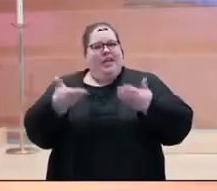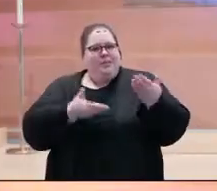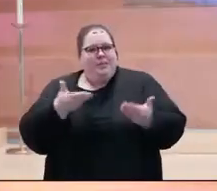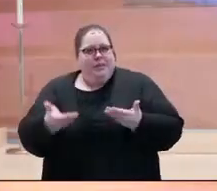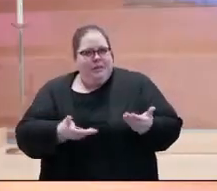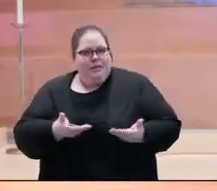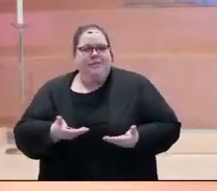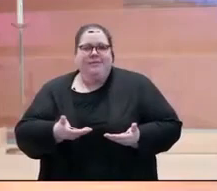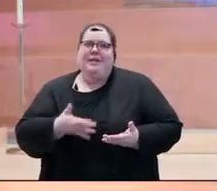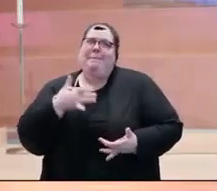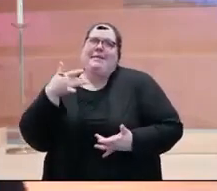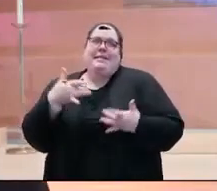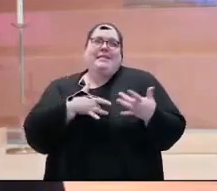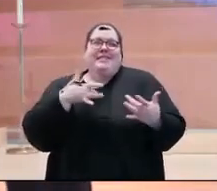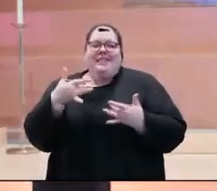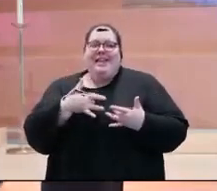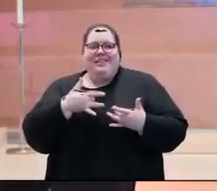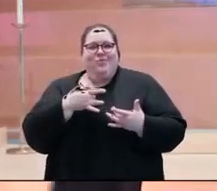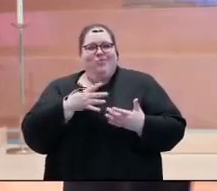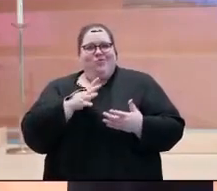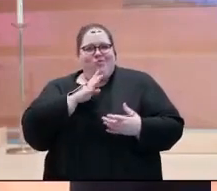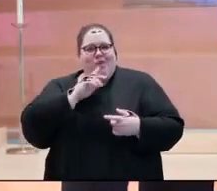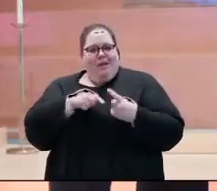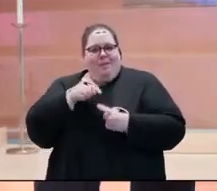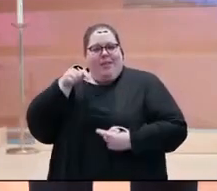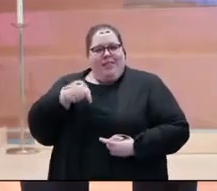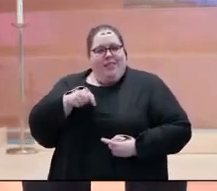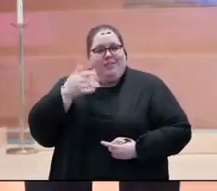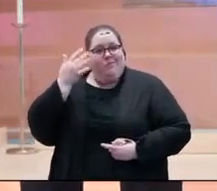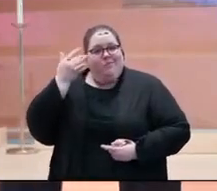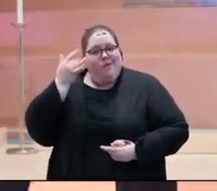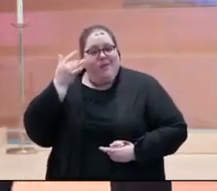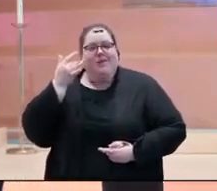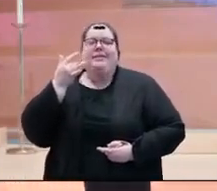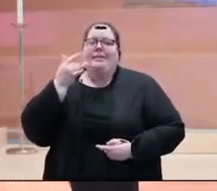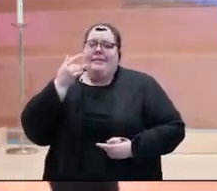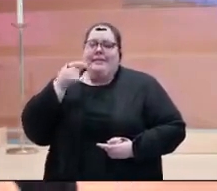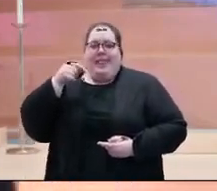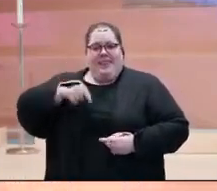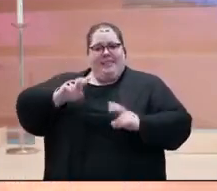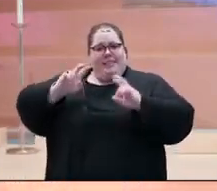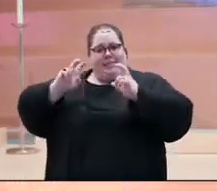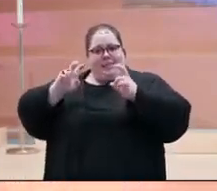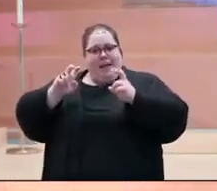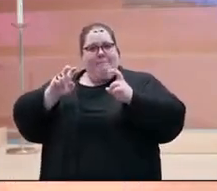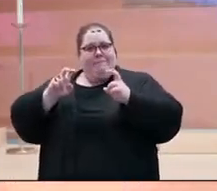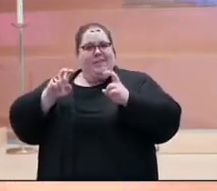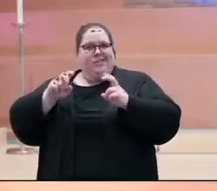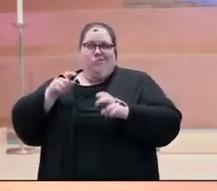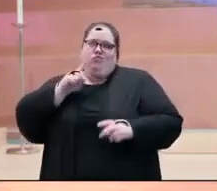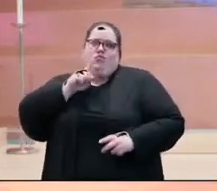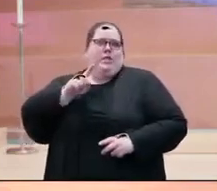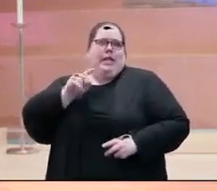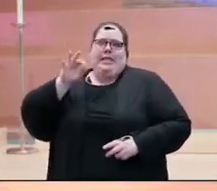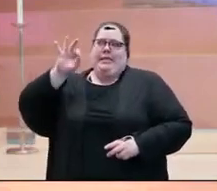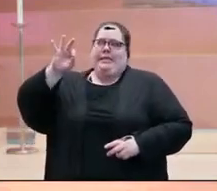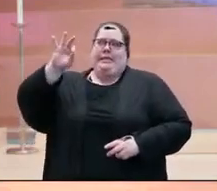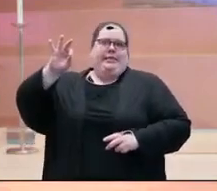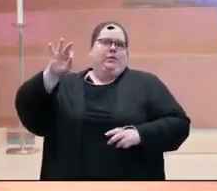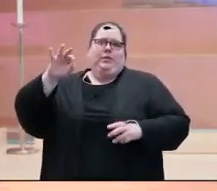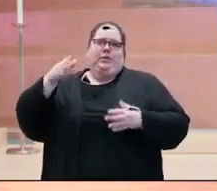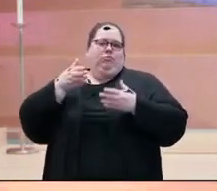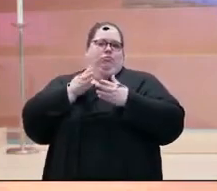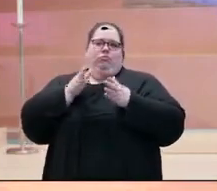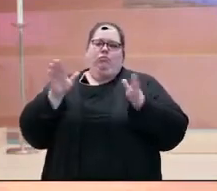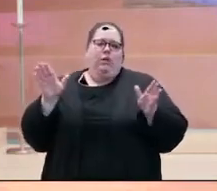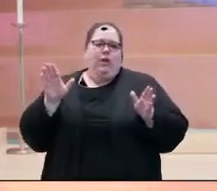to be able to be the one to talk with you about this, because this topic and this series in general really hits